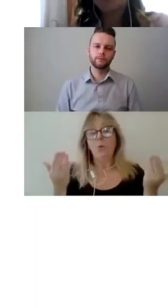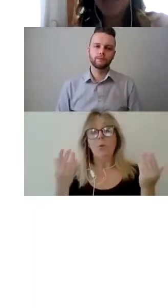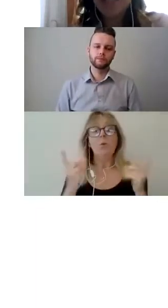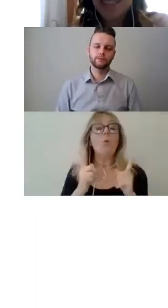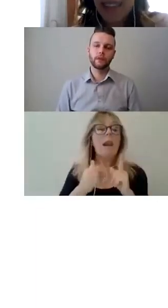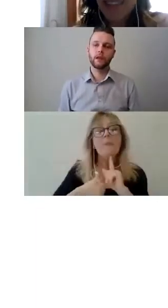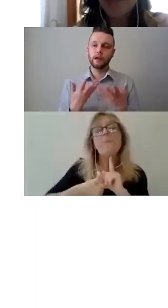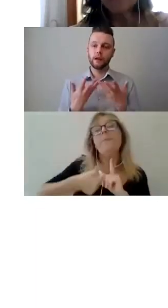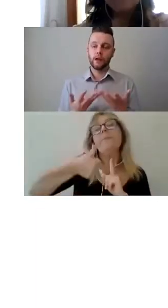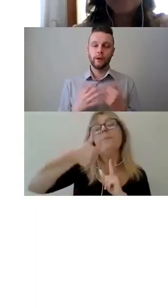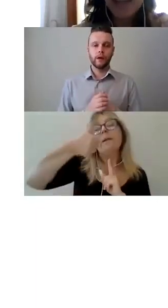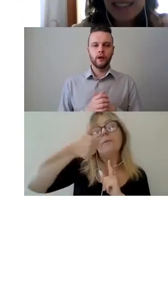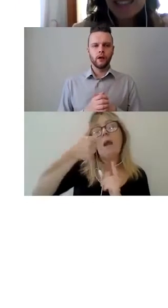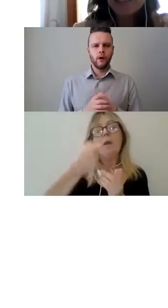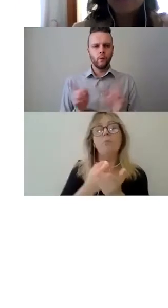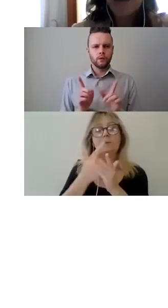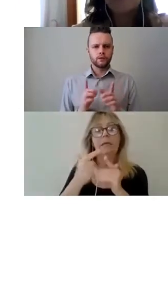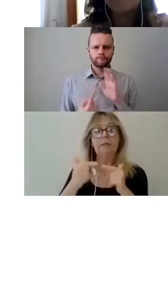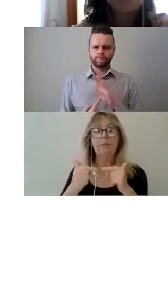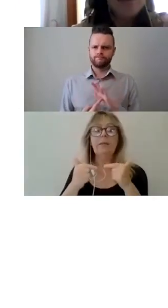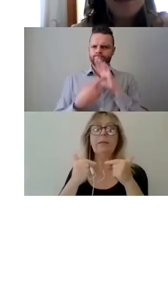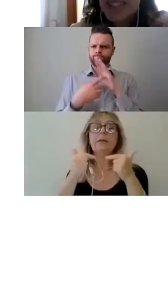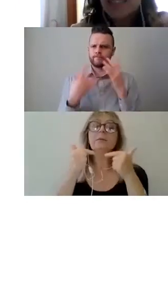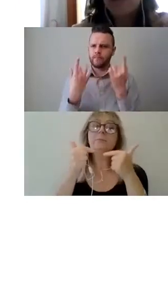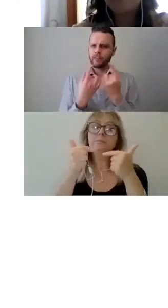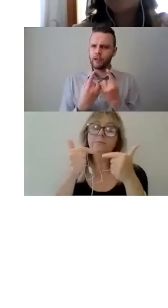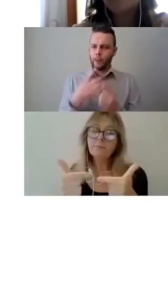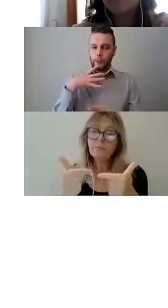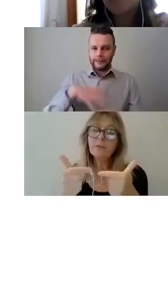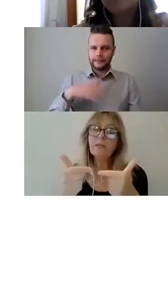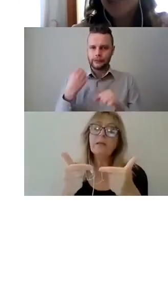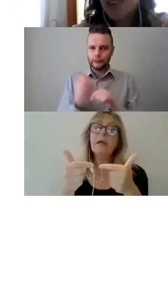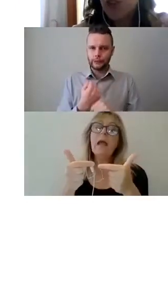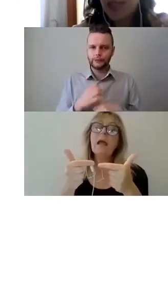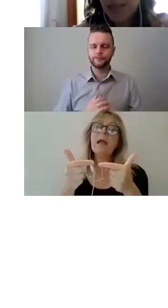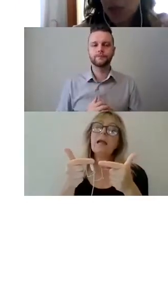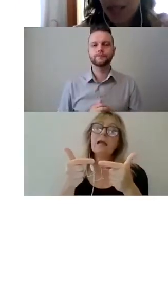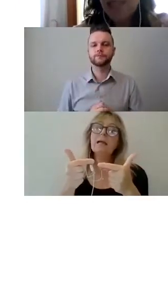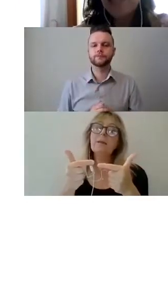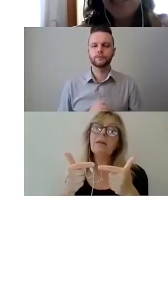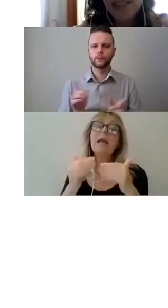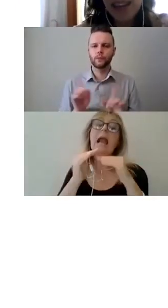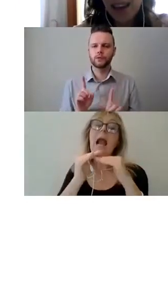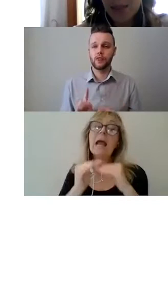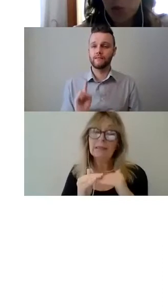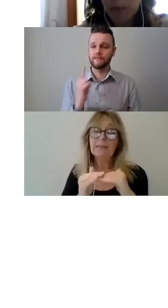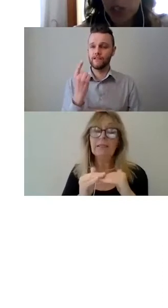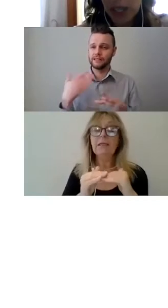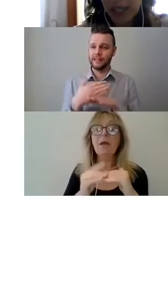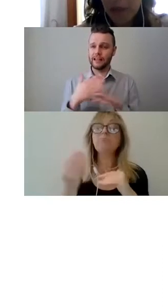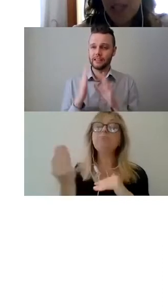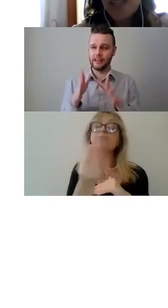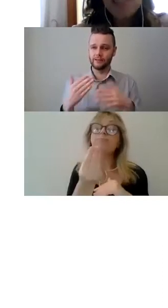Now, what is the most important thing that we need to do? What's the first action we need to